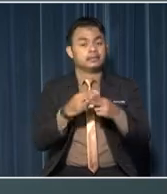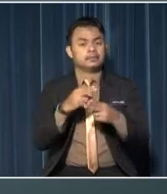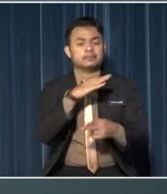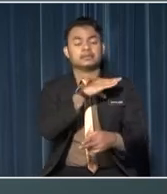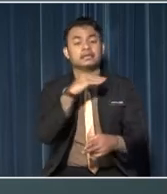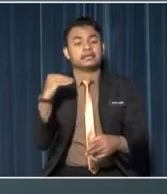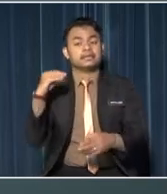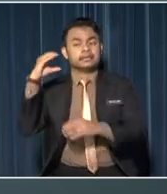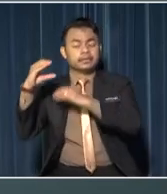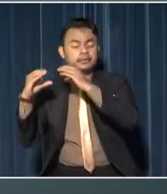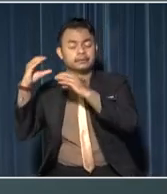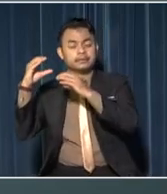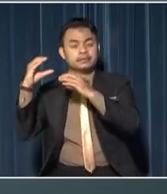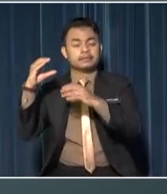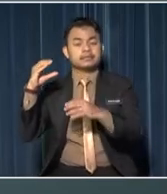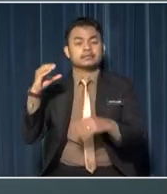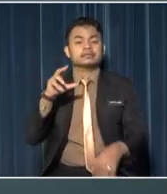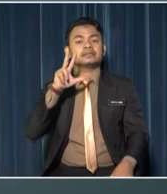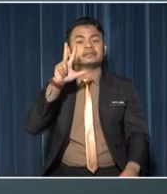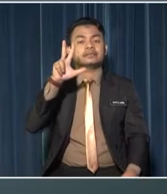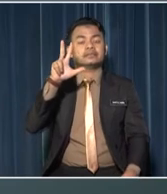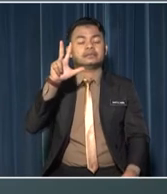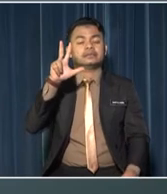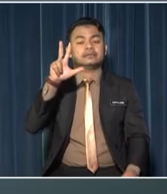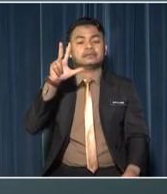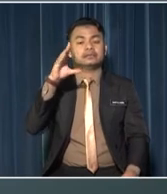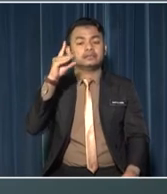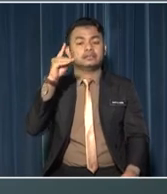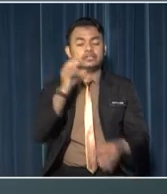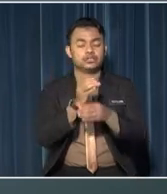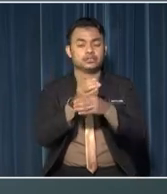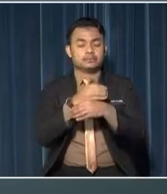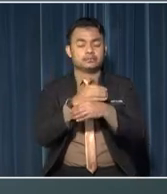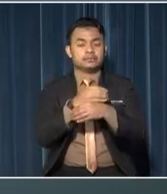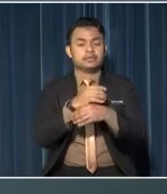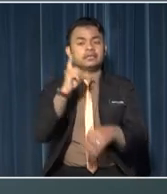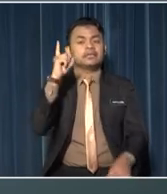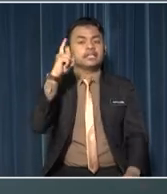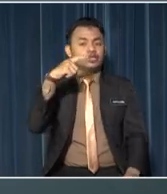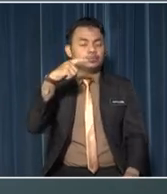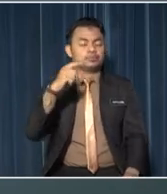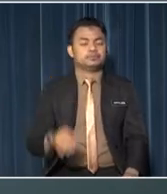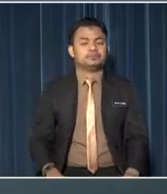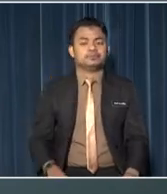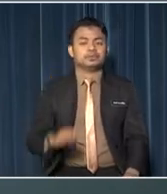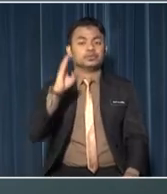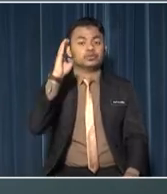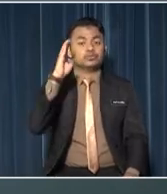characteristics of three-dimensional shapes: cube,